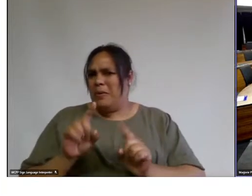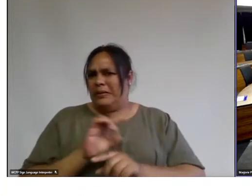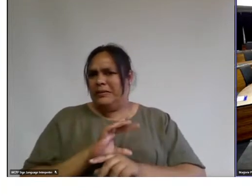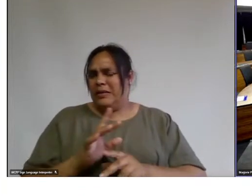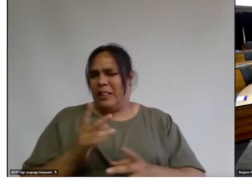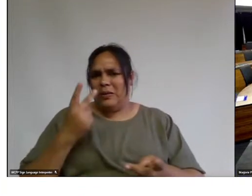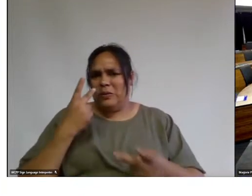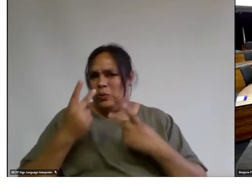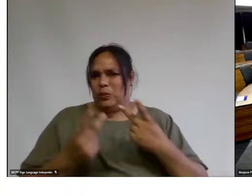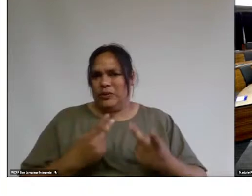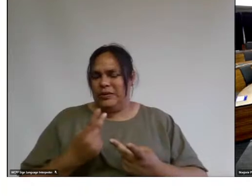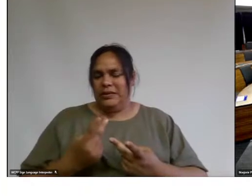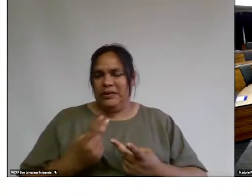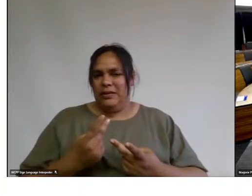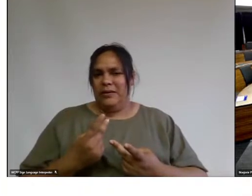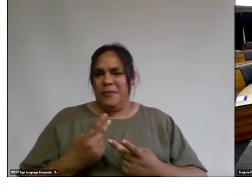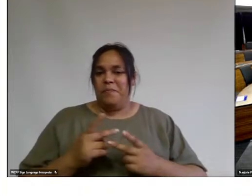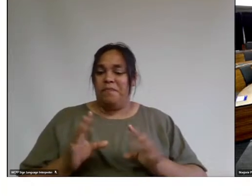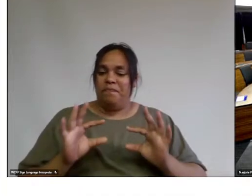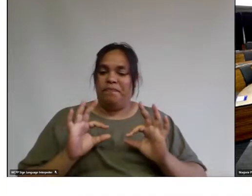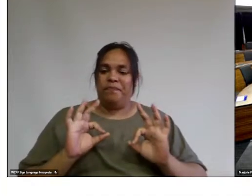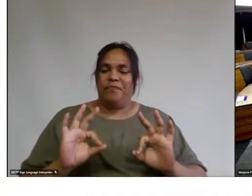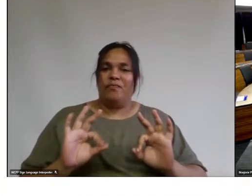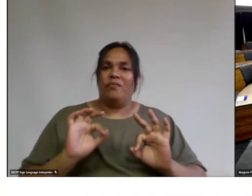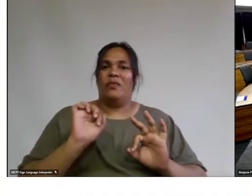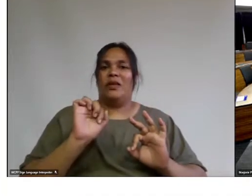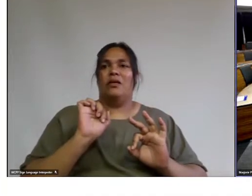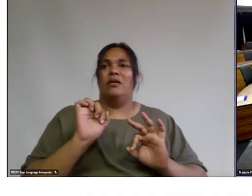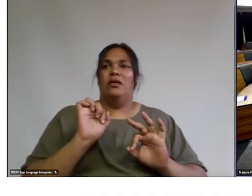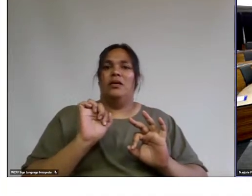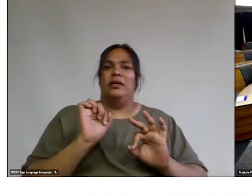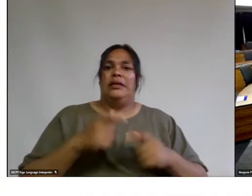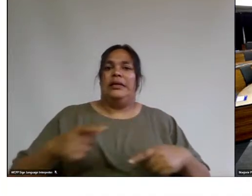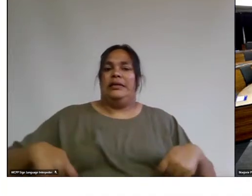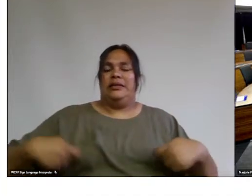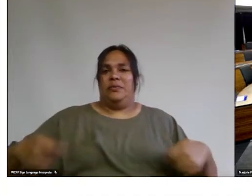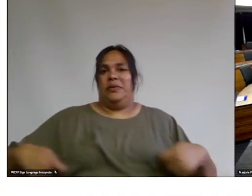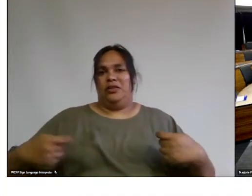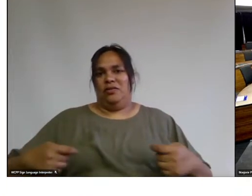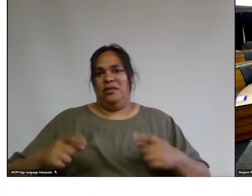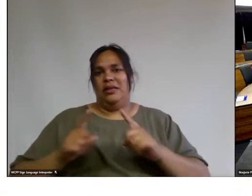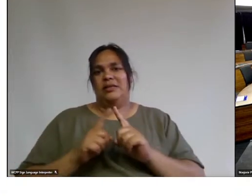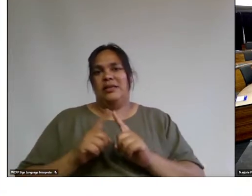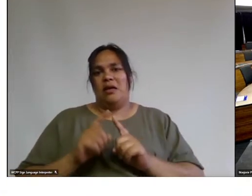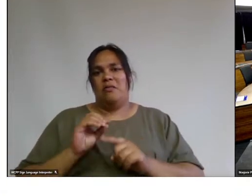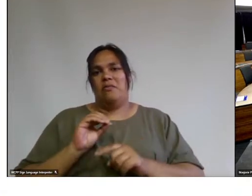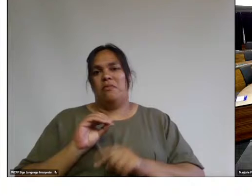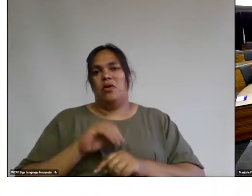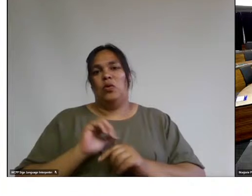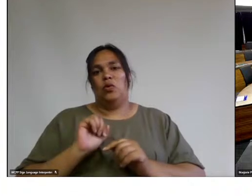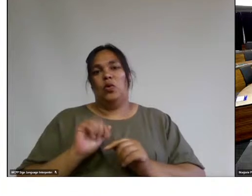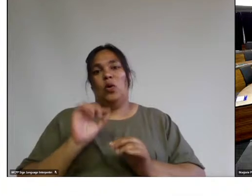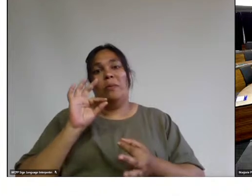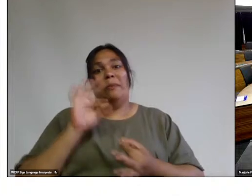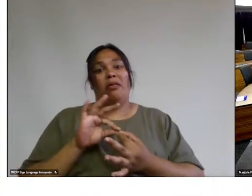see that the actual expenditure even on this